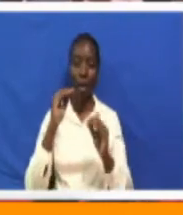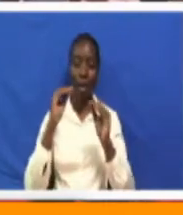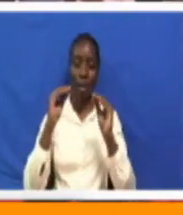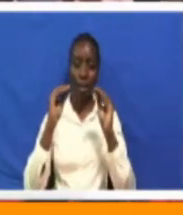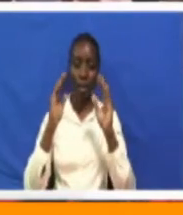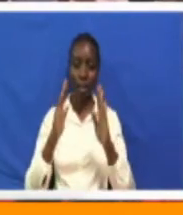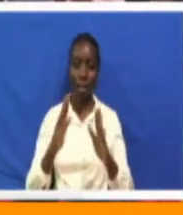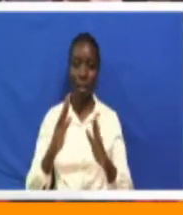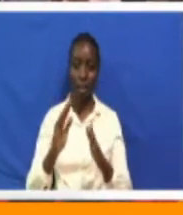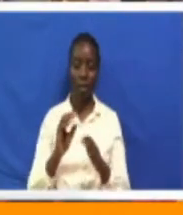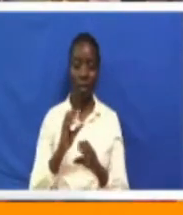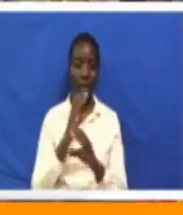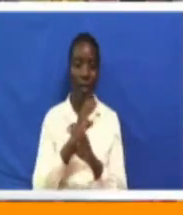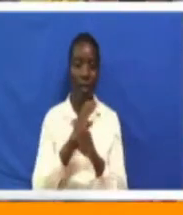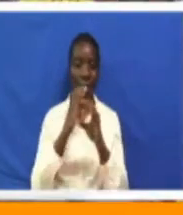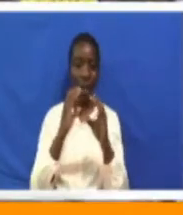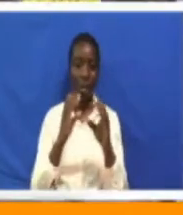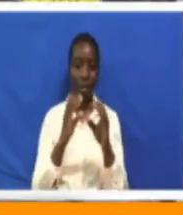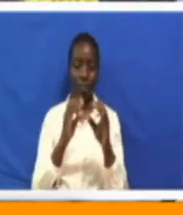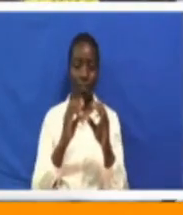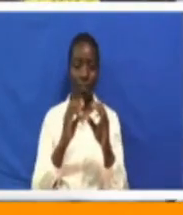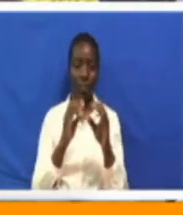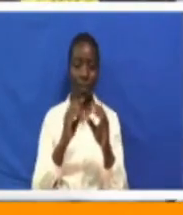style um